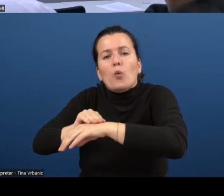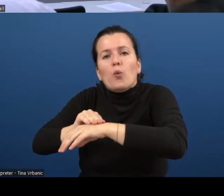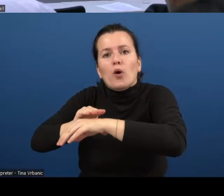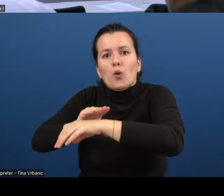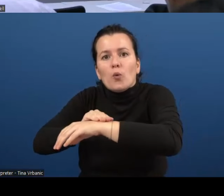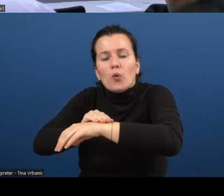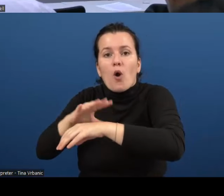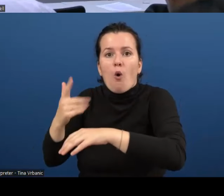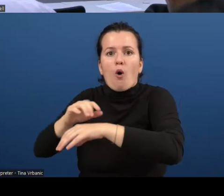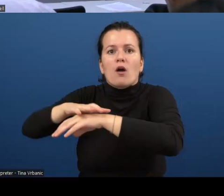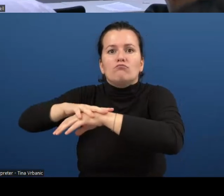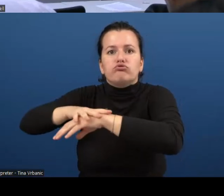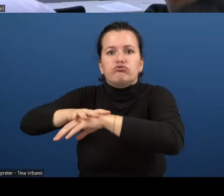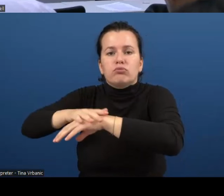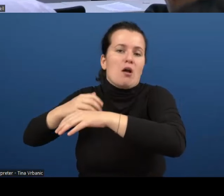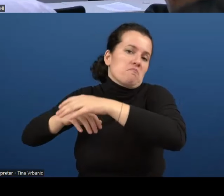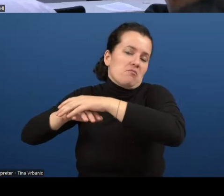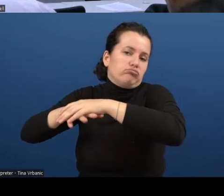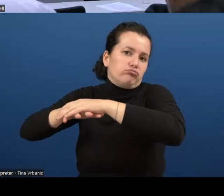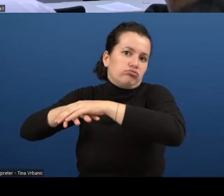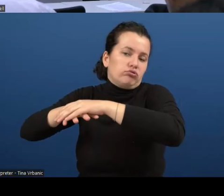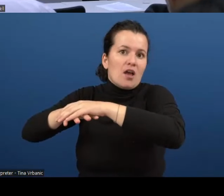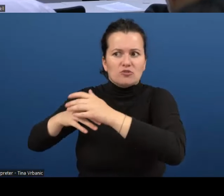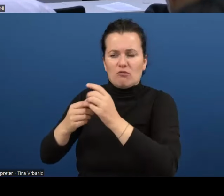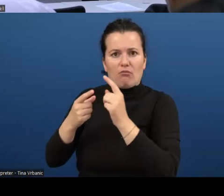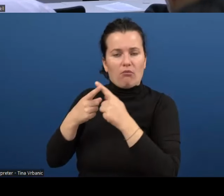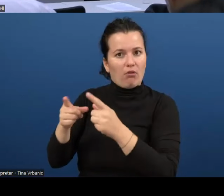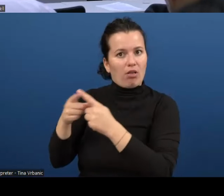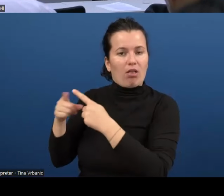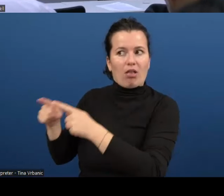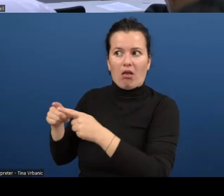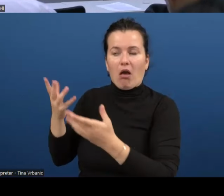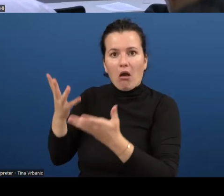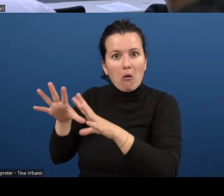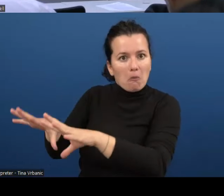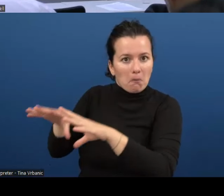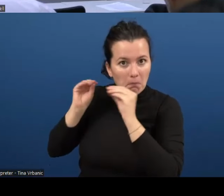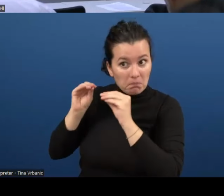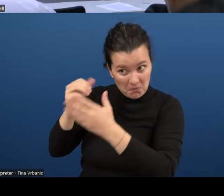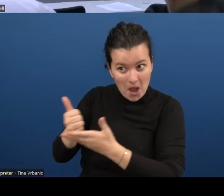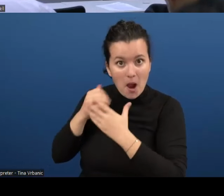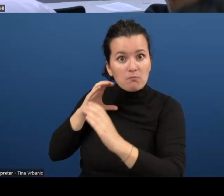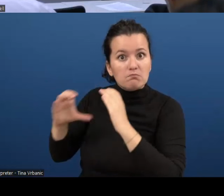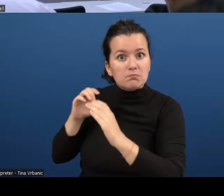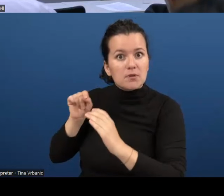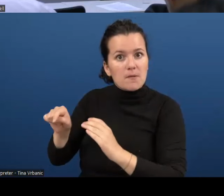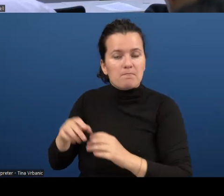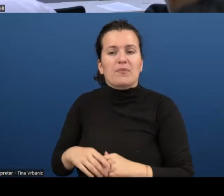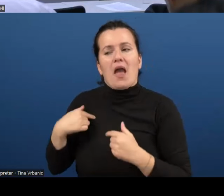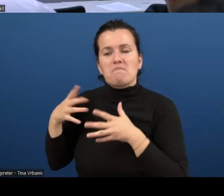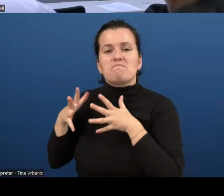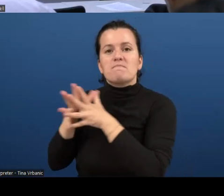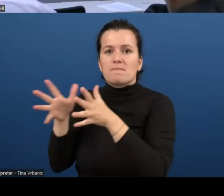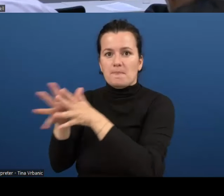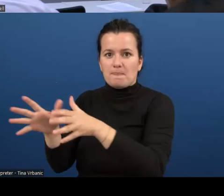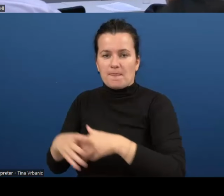about that. Now, the main messages that I want to give you today are that touch perception